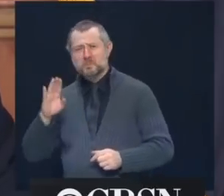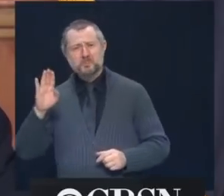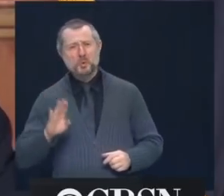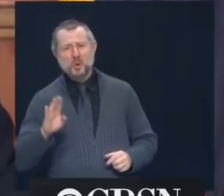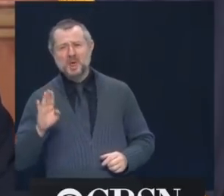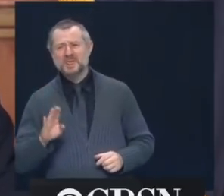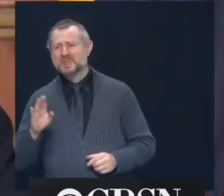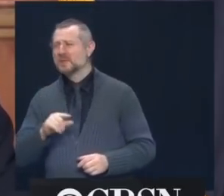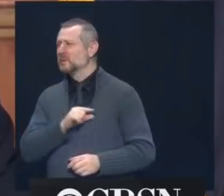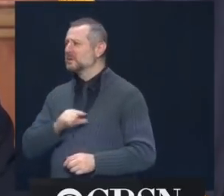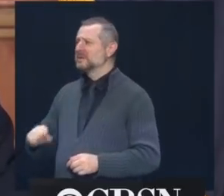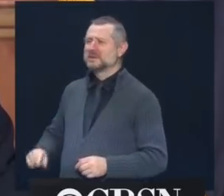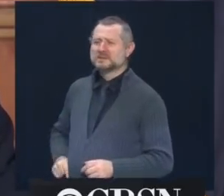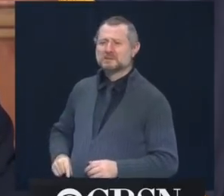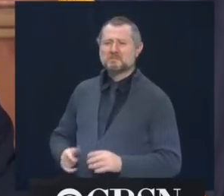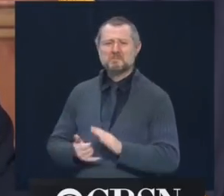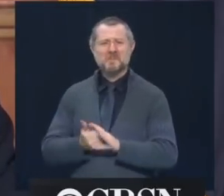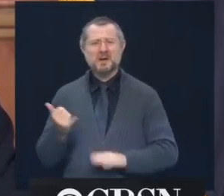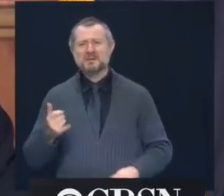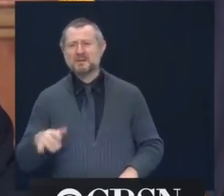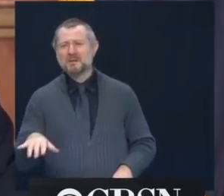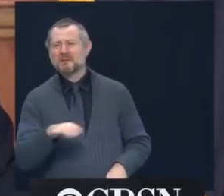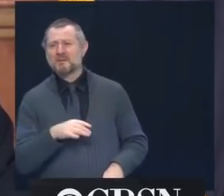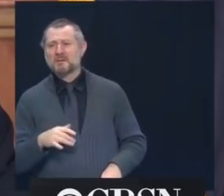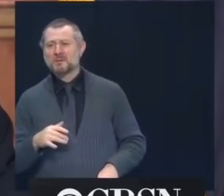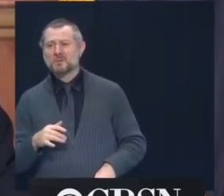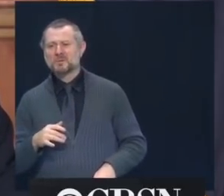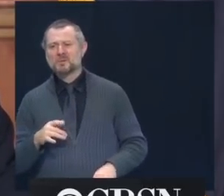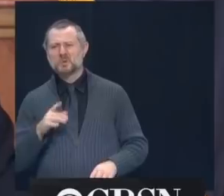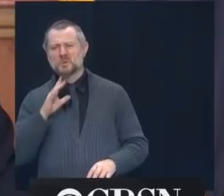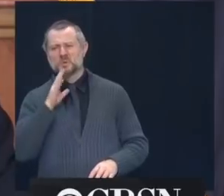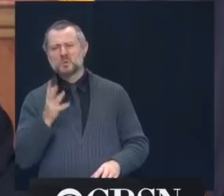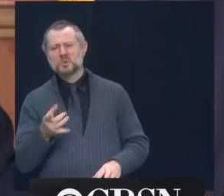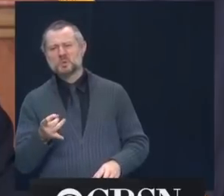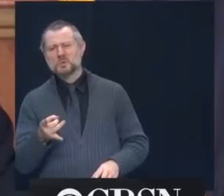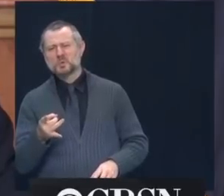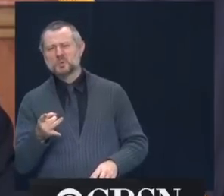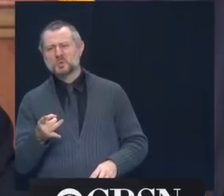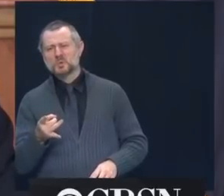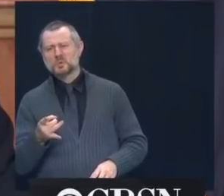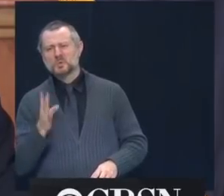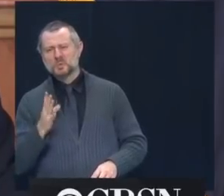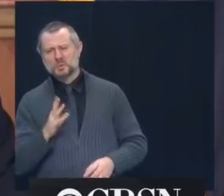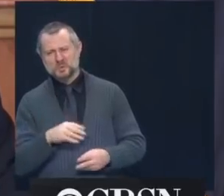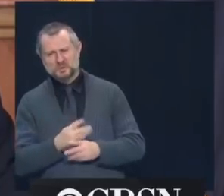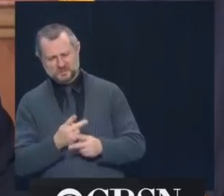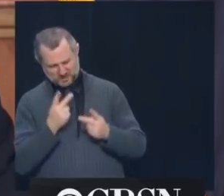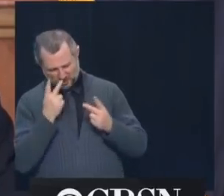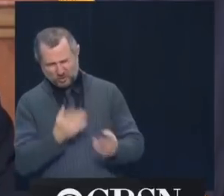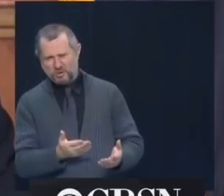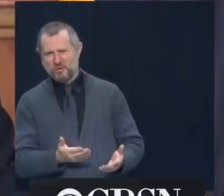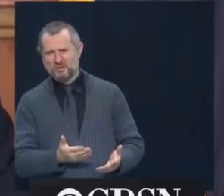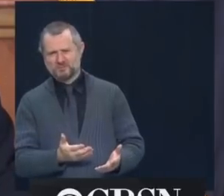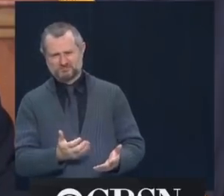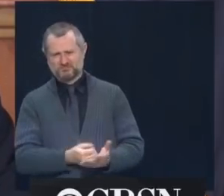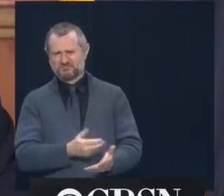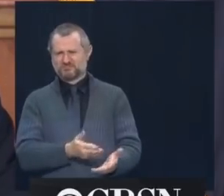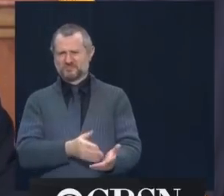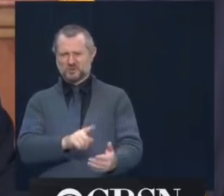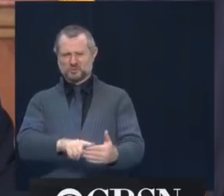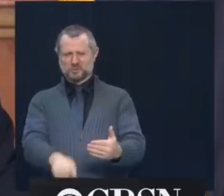That is a devastating reality and consequence of this action.